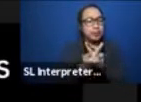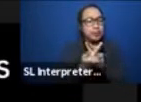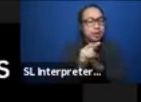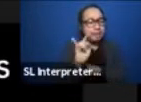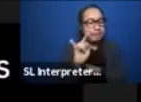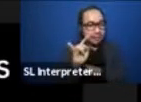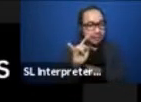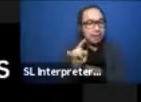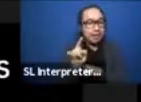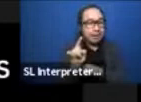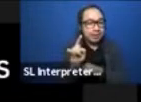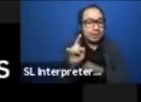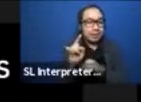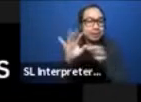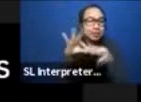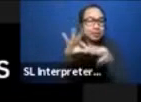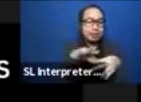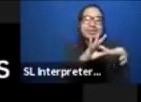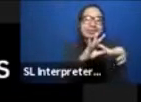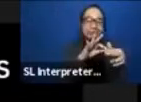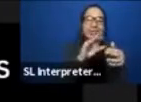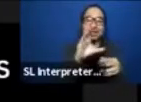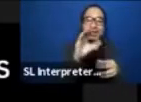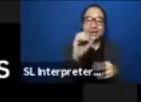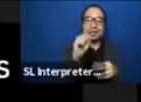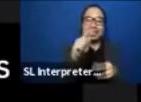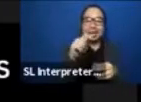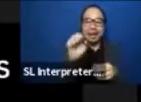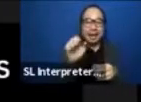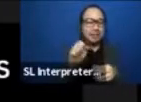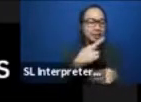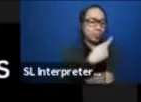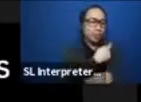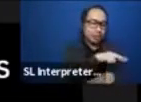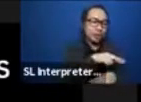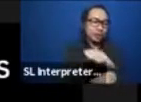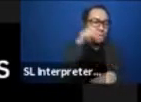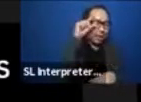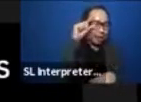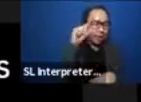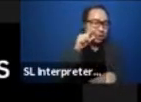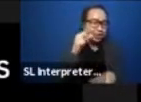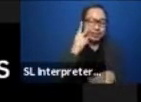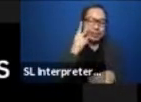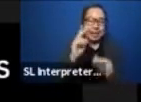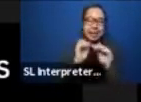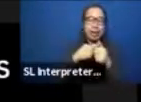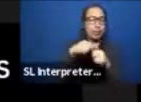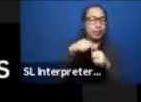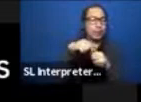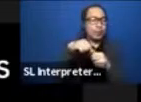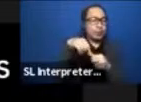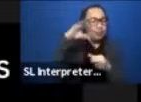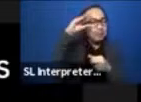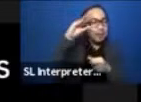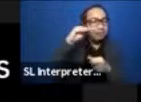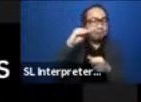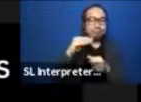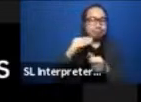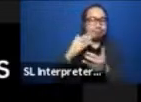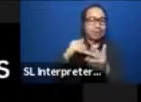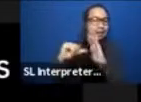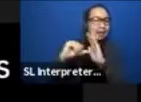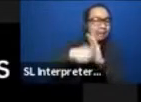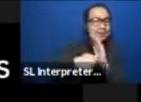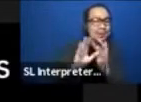around lines of caste and religion and gender, in terms of how do men assert their identities on social media. And that gives a lot of space to